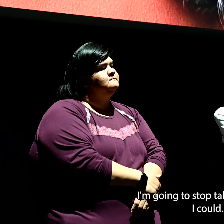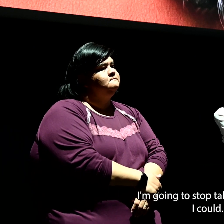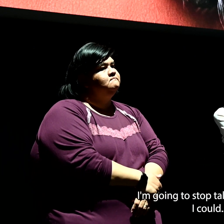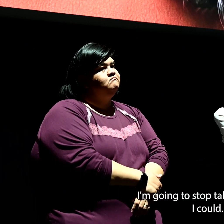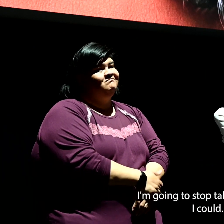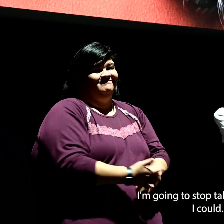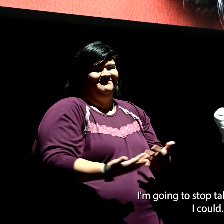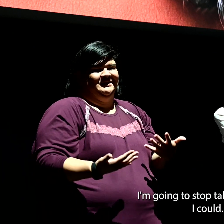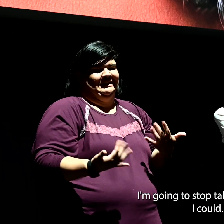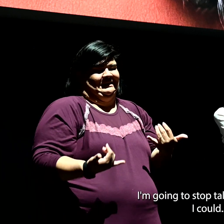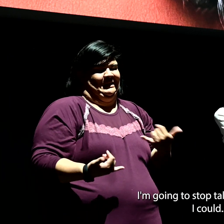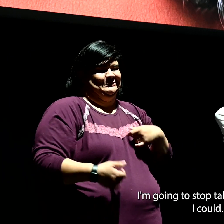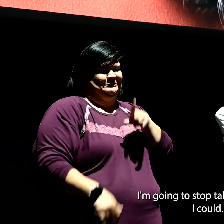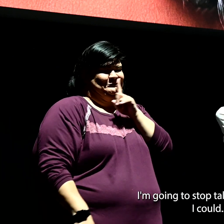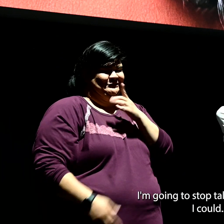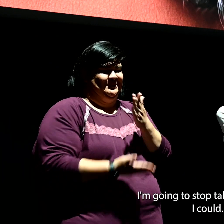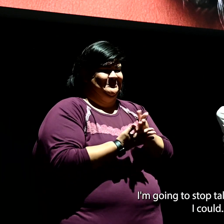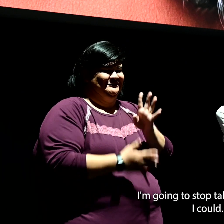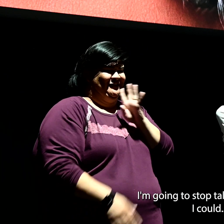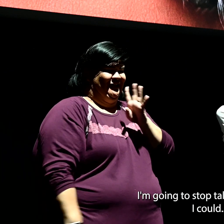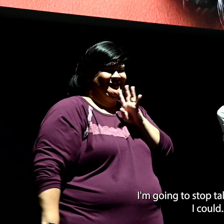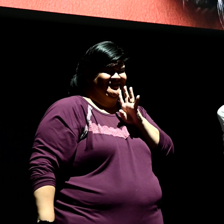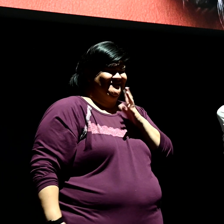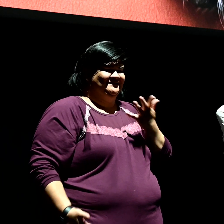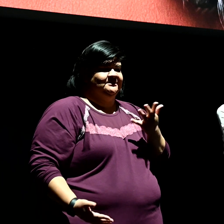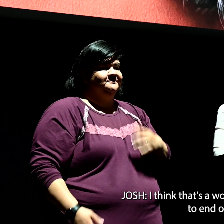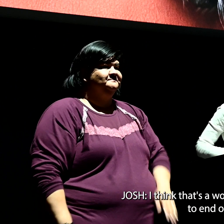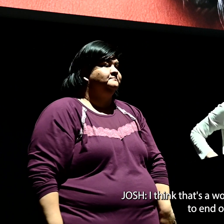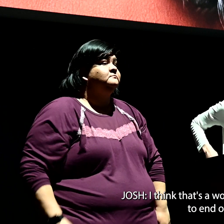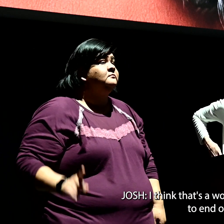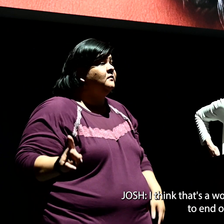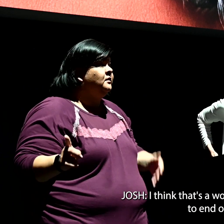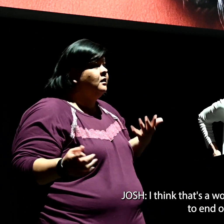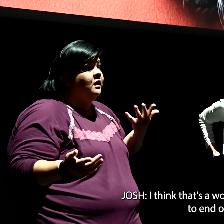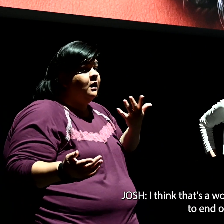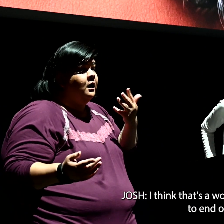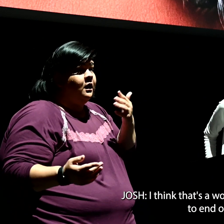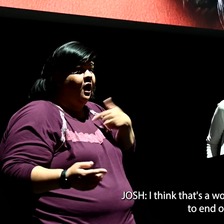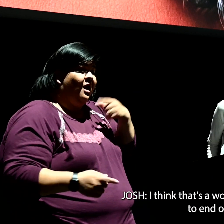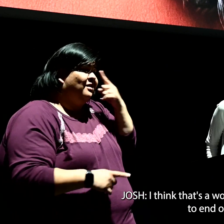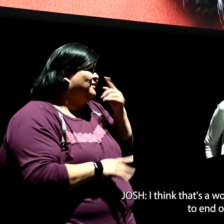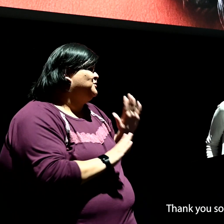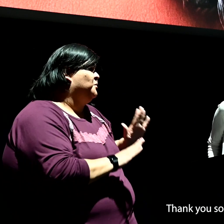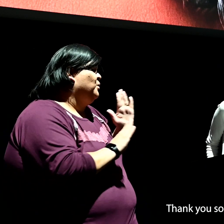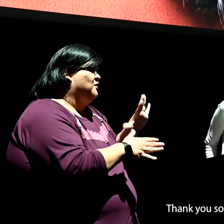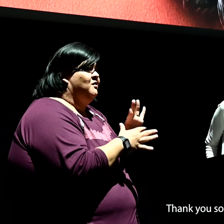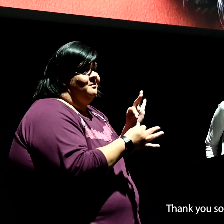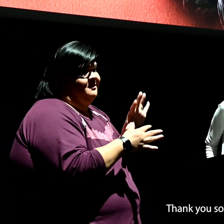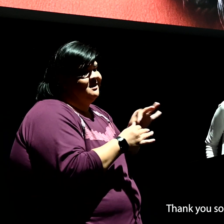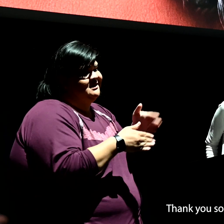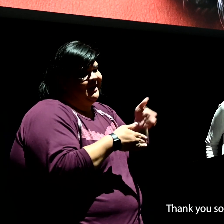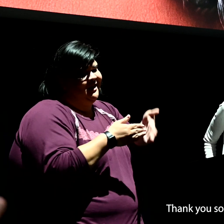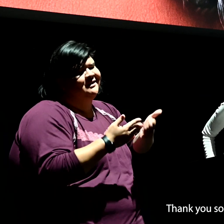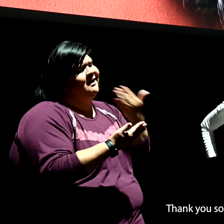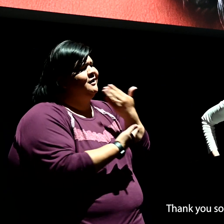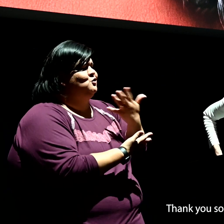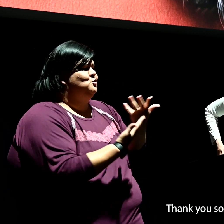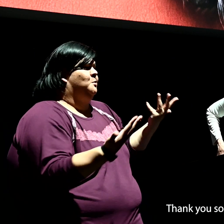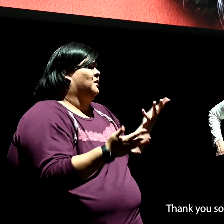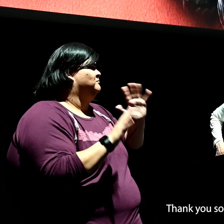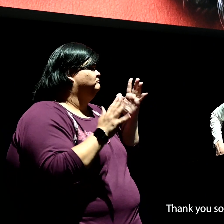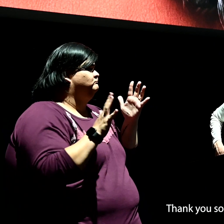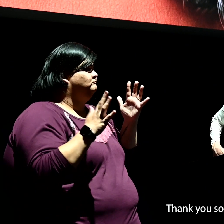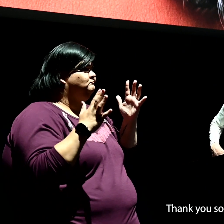I'm gonna stop talking, 'cause I Well, I think that's a wonderful message to end on. Thank you so much.